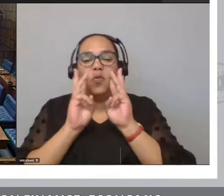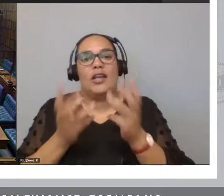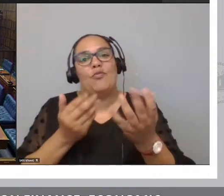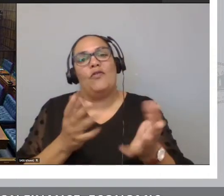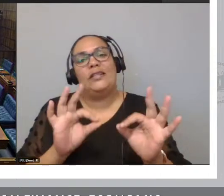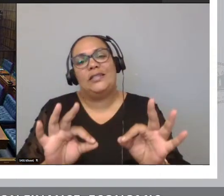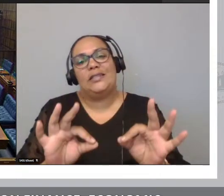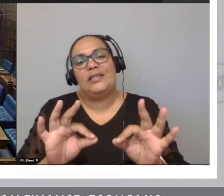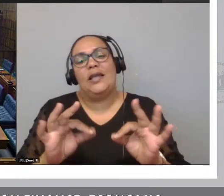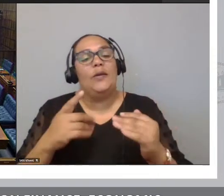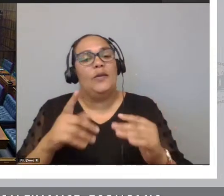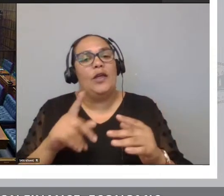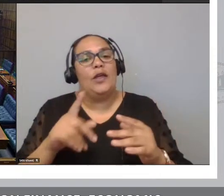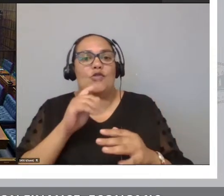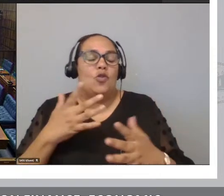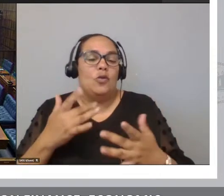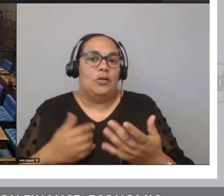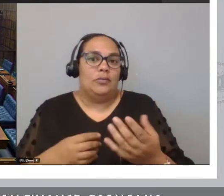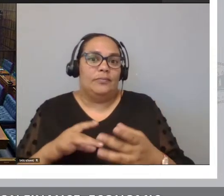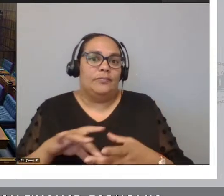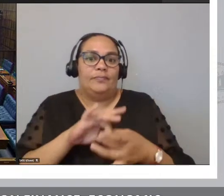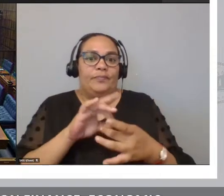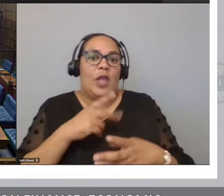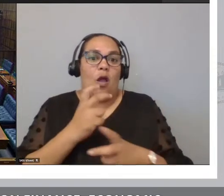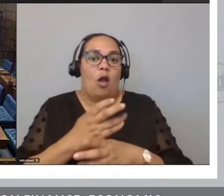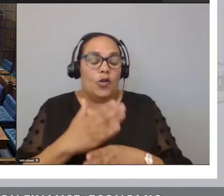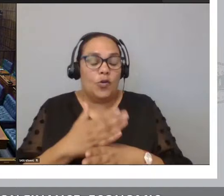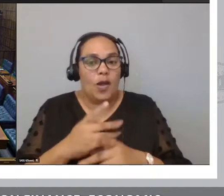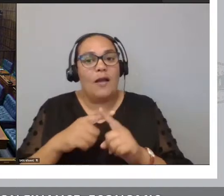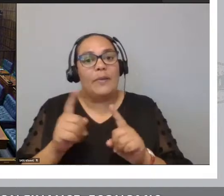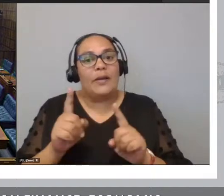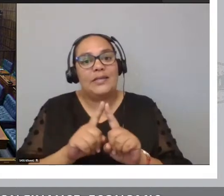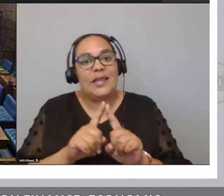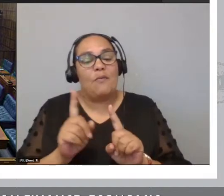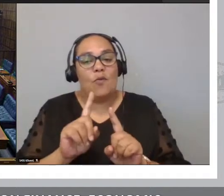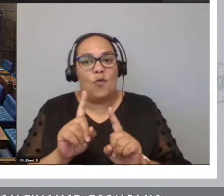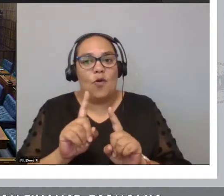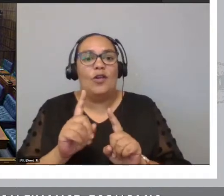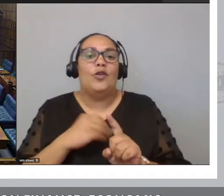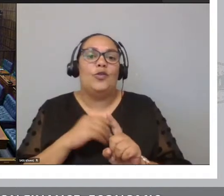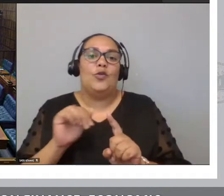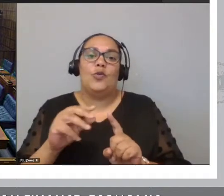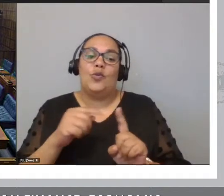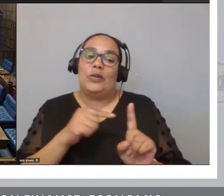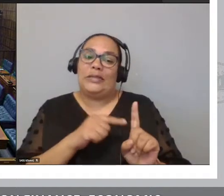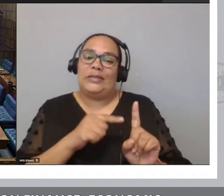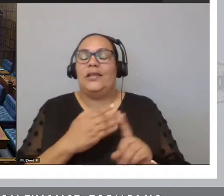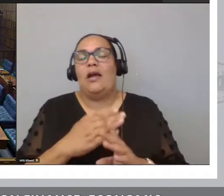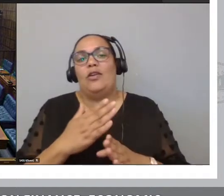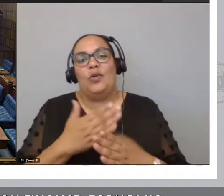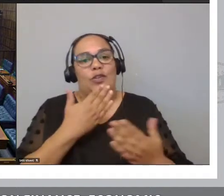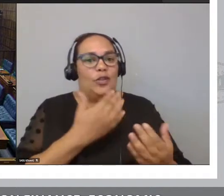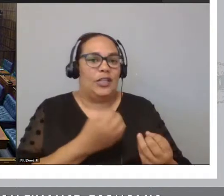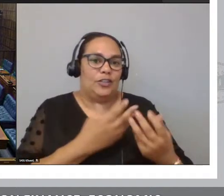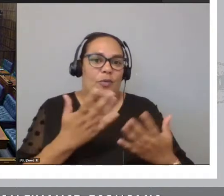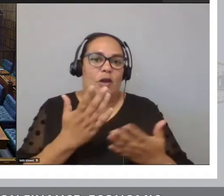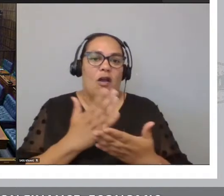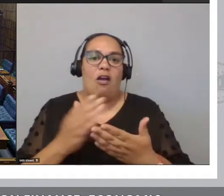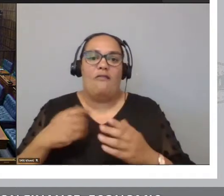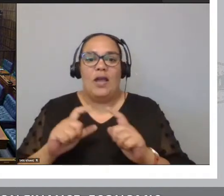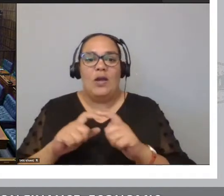submission so that really does speak to our hard work but also and very much so to miss Adam's hard work so thank you Miss Adams on behalf of the